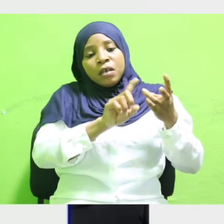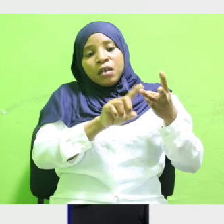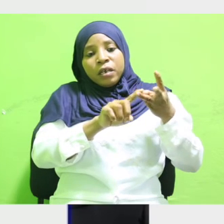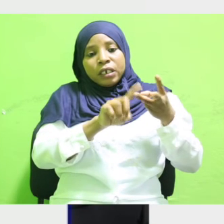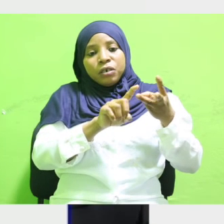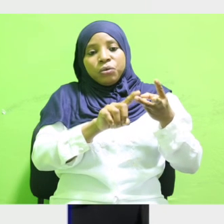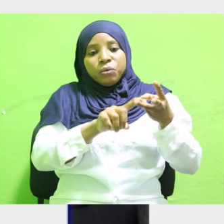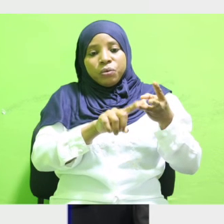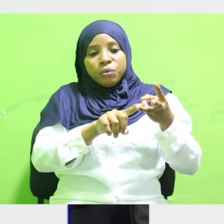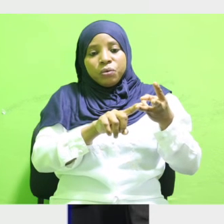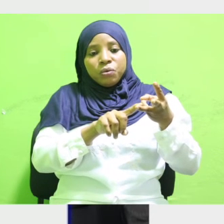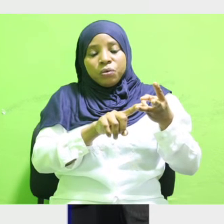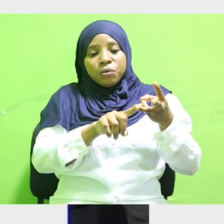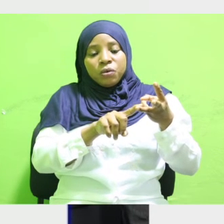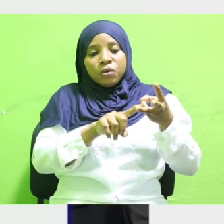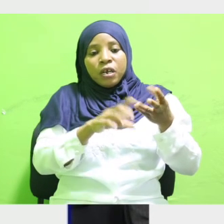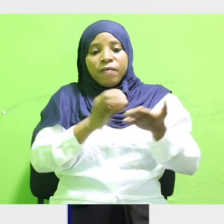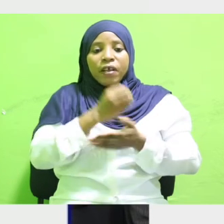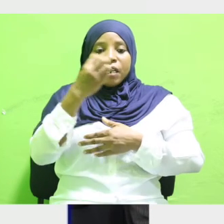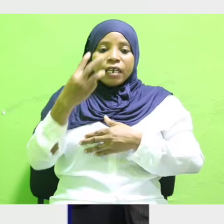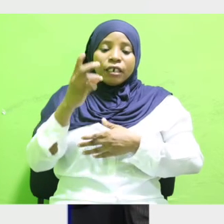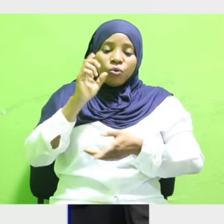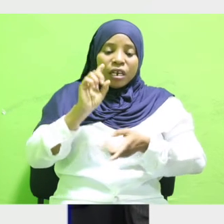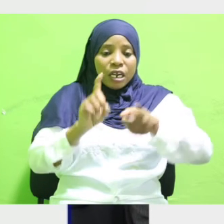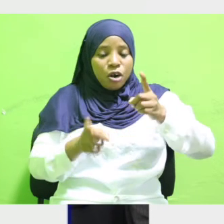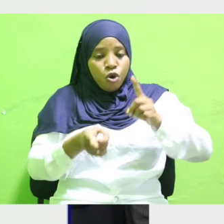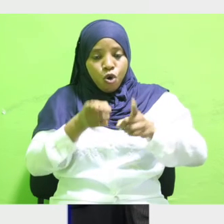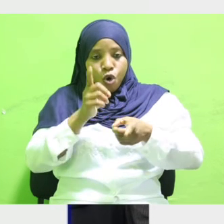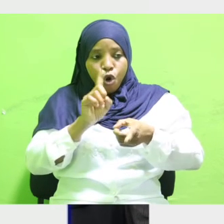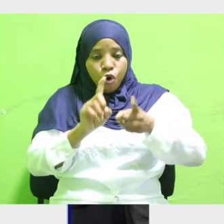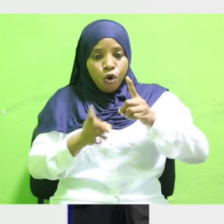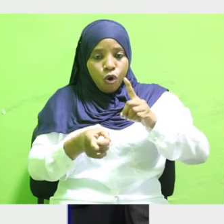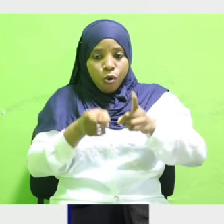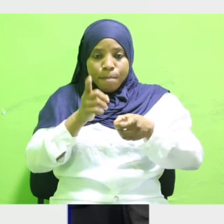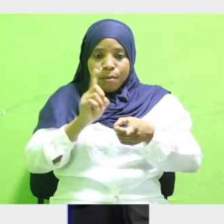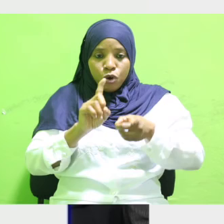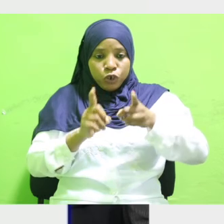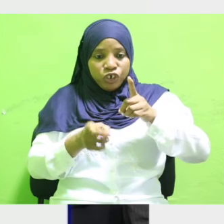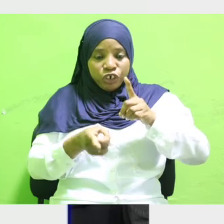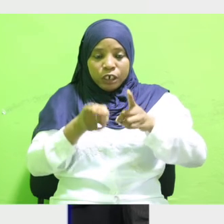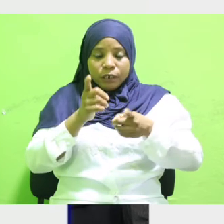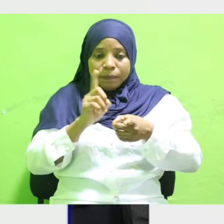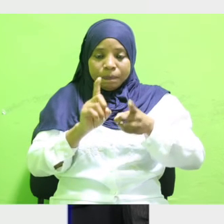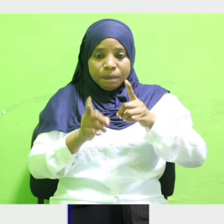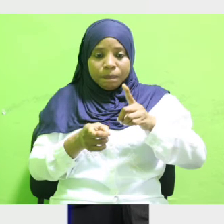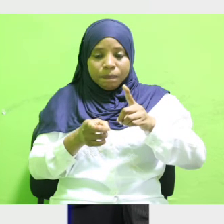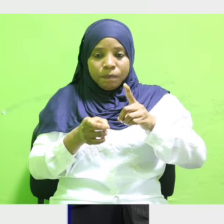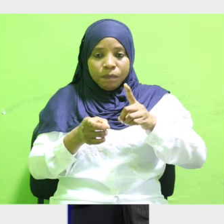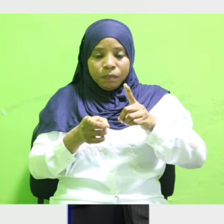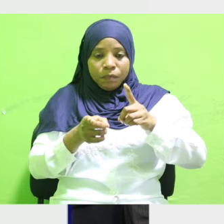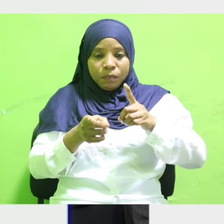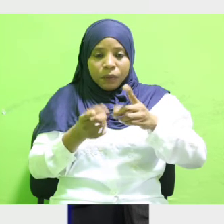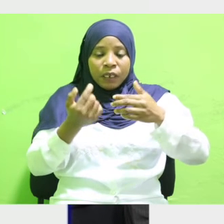Locomotion. So also the skeleton functions as an anchor for muscles, in which when